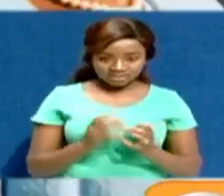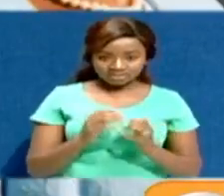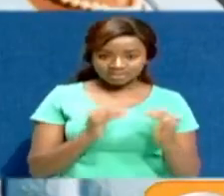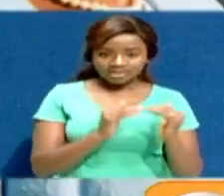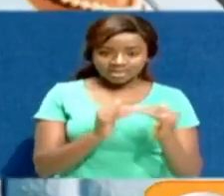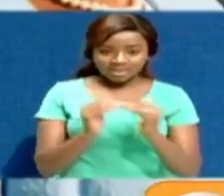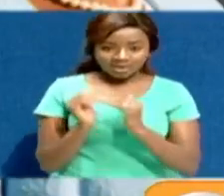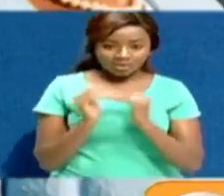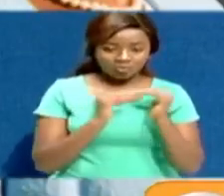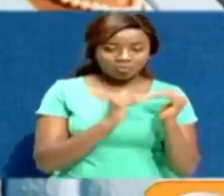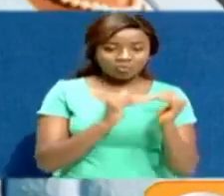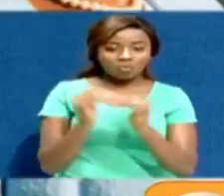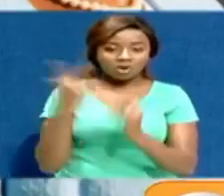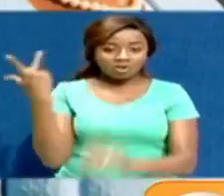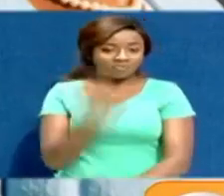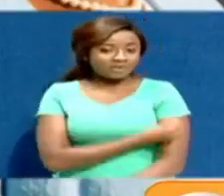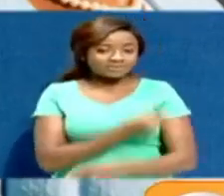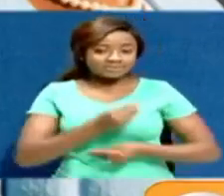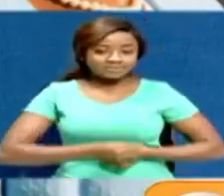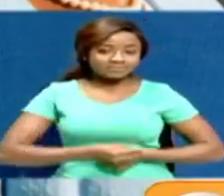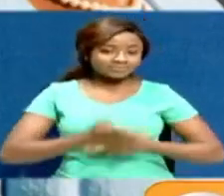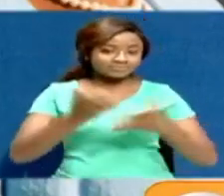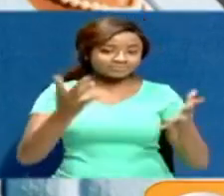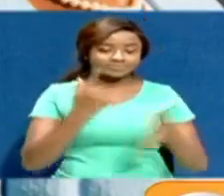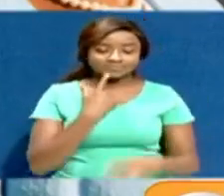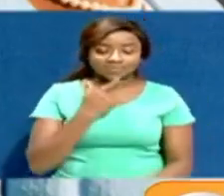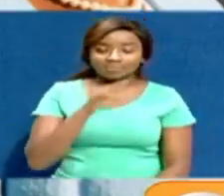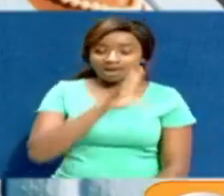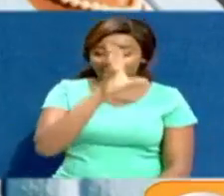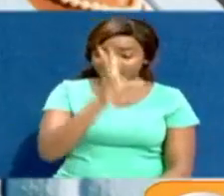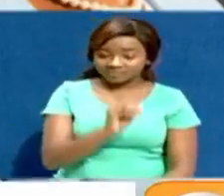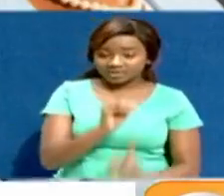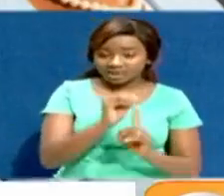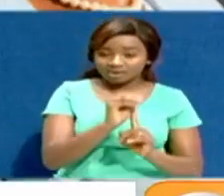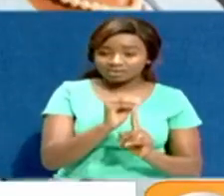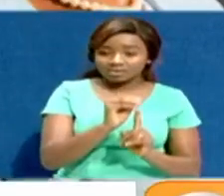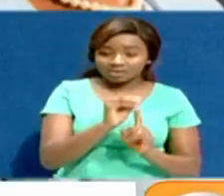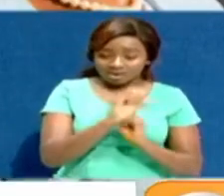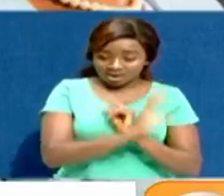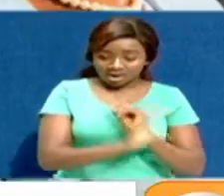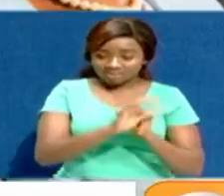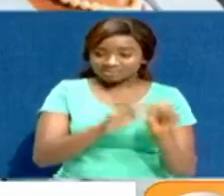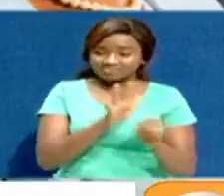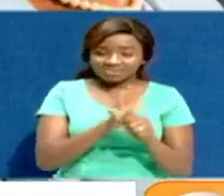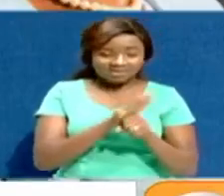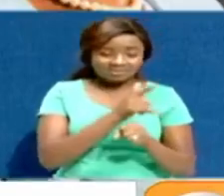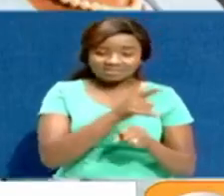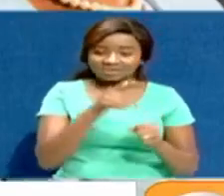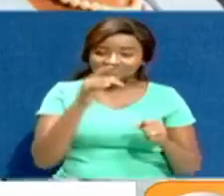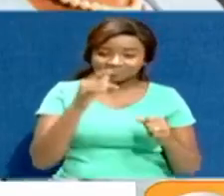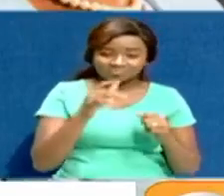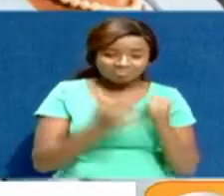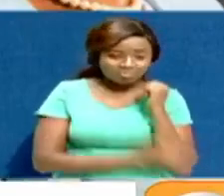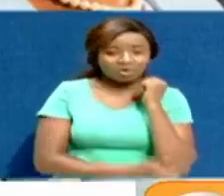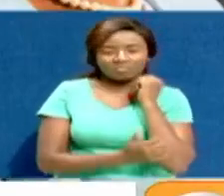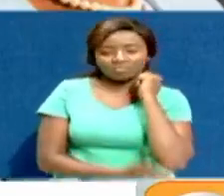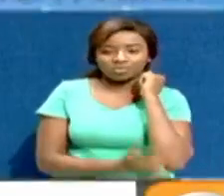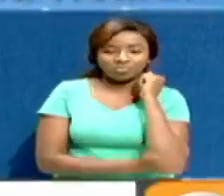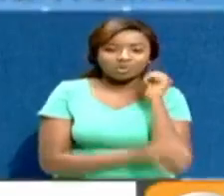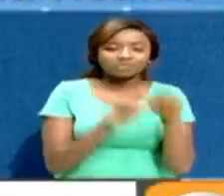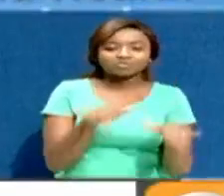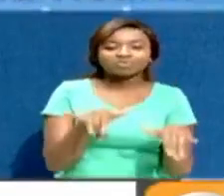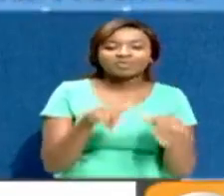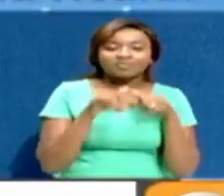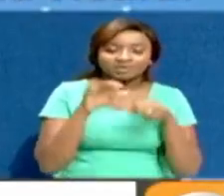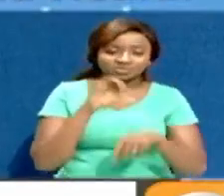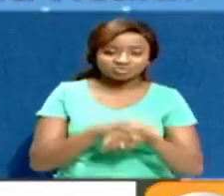as deeply unjust that the most vulnerable Africans are forced to wait for vaccines while lower risk groups in rich countries are made safe.